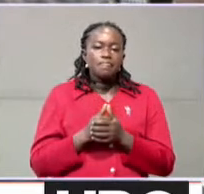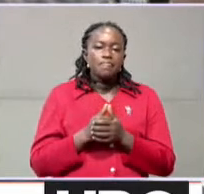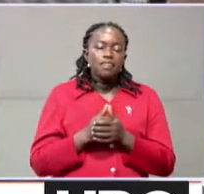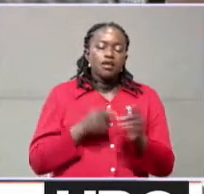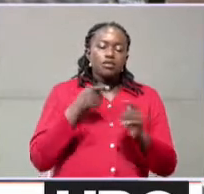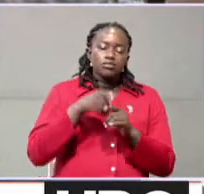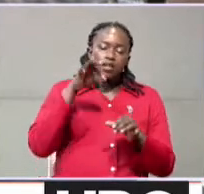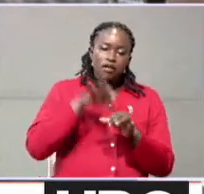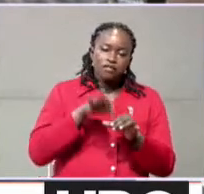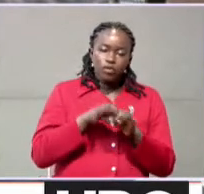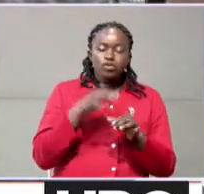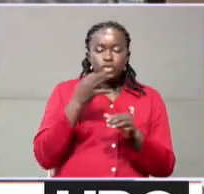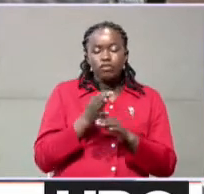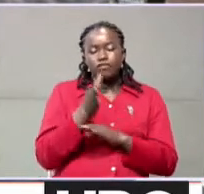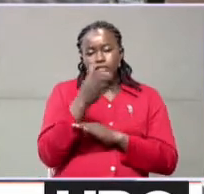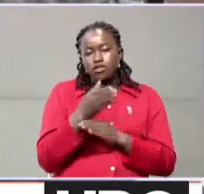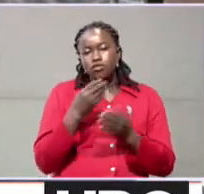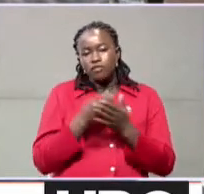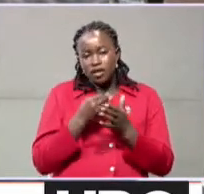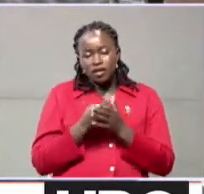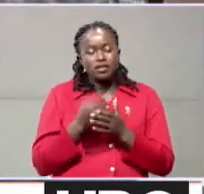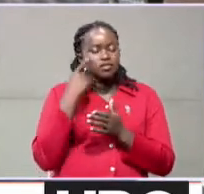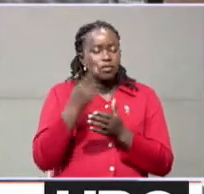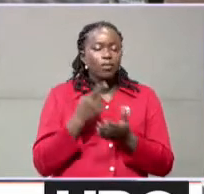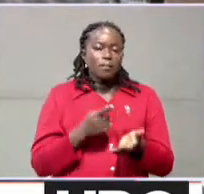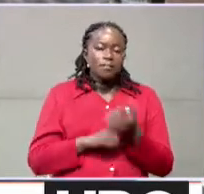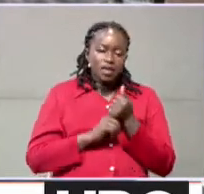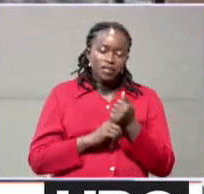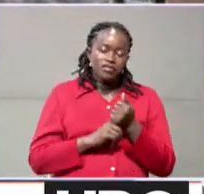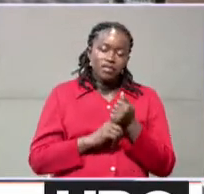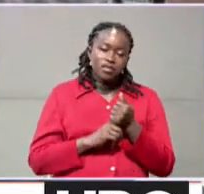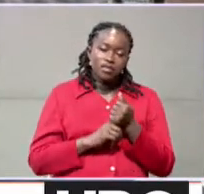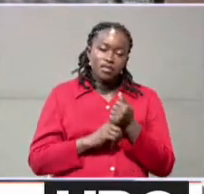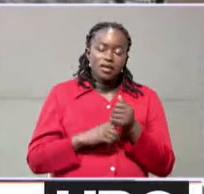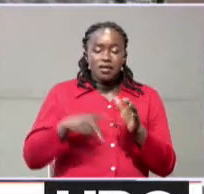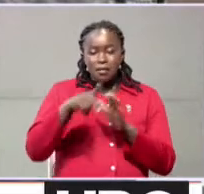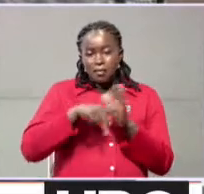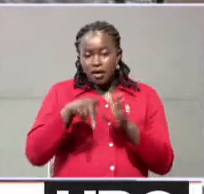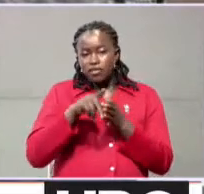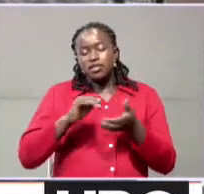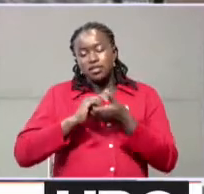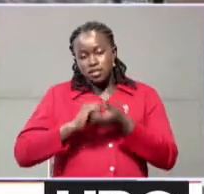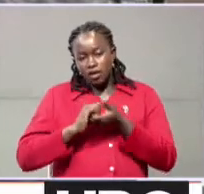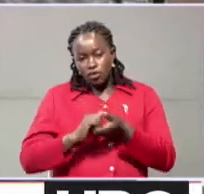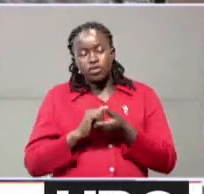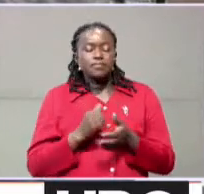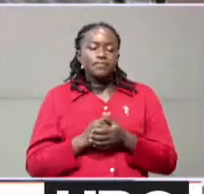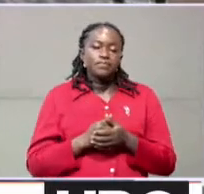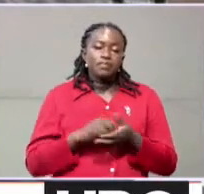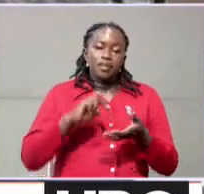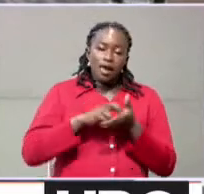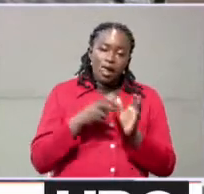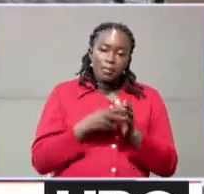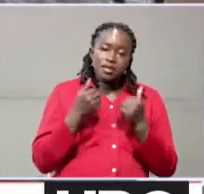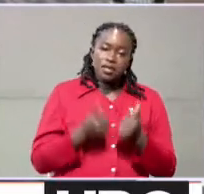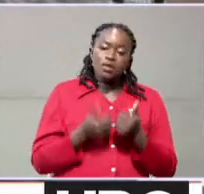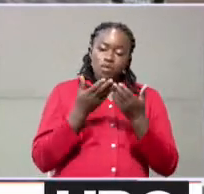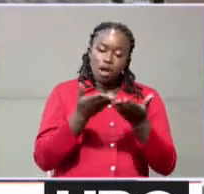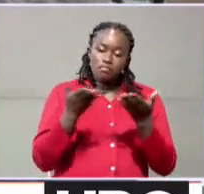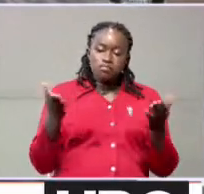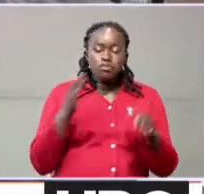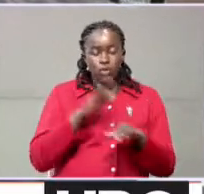minnesota finance for the benefit of the paris circles so it is now available on the